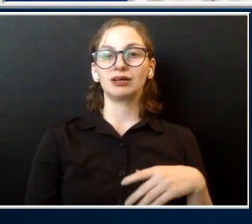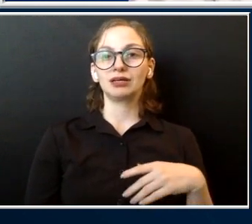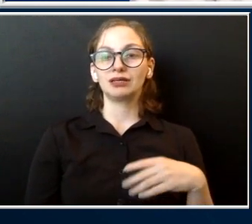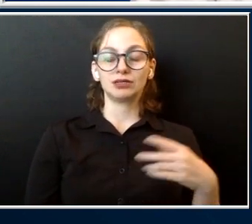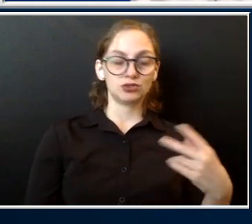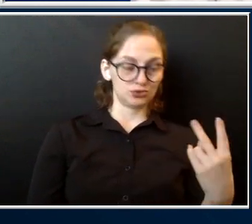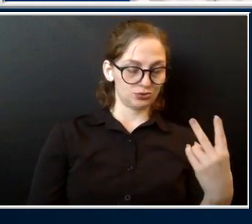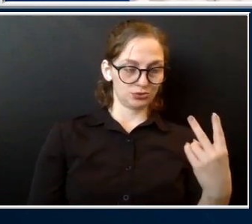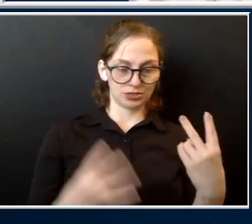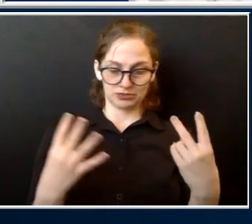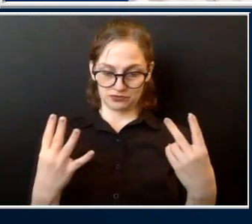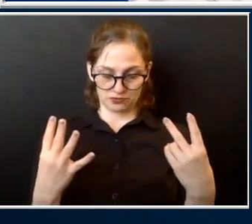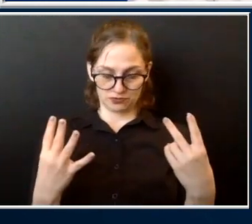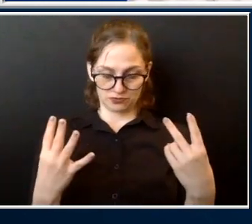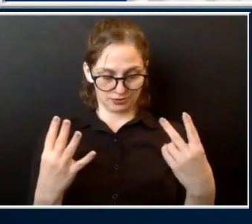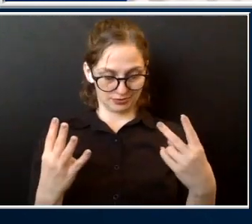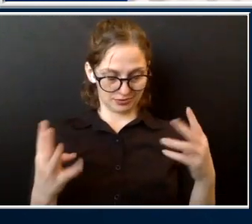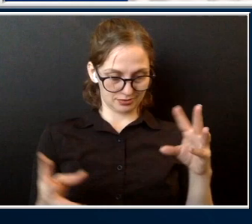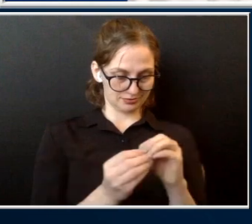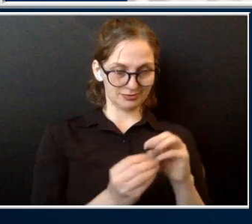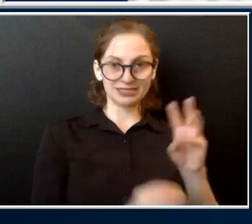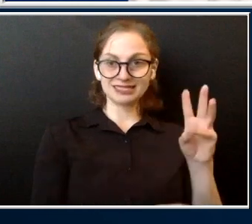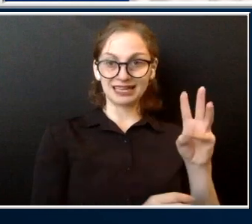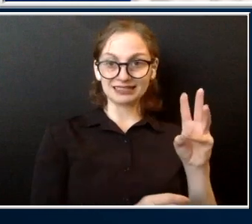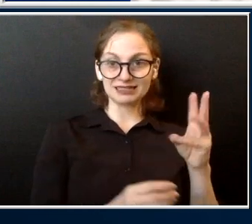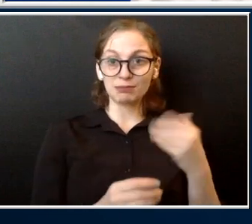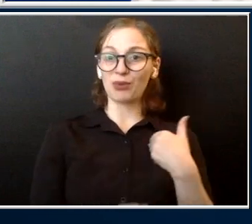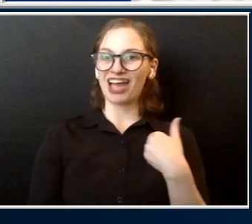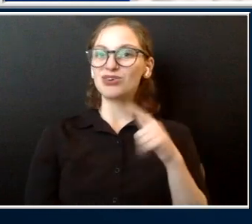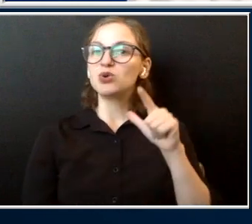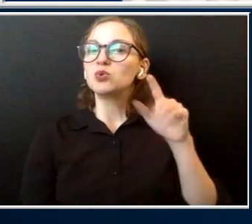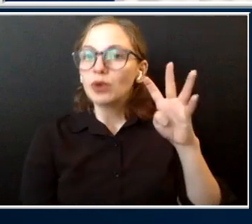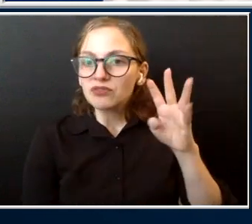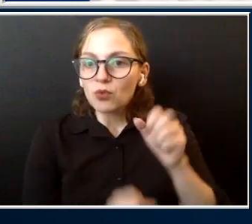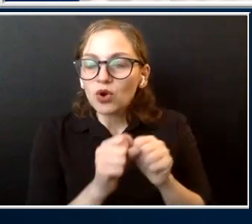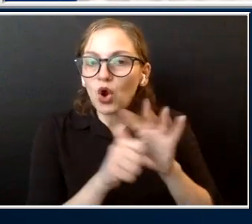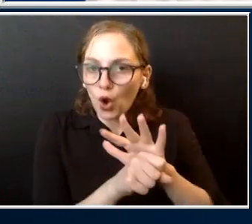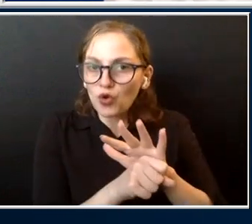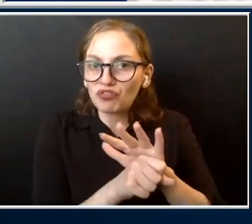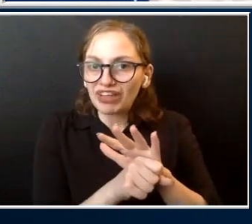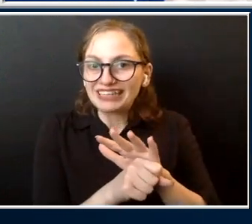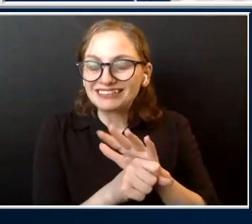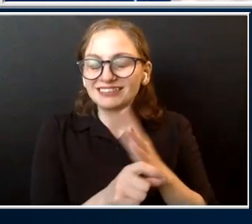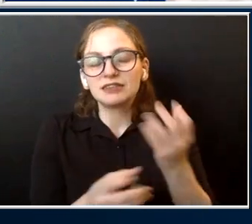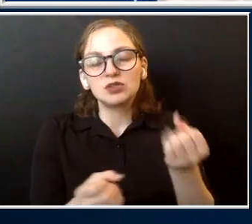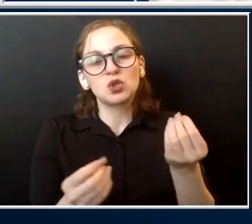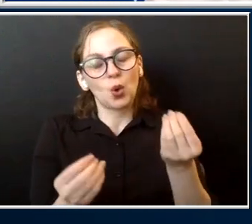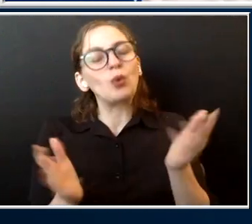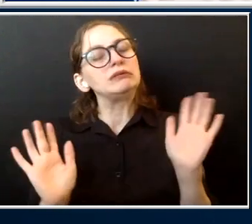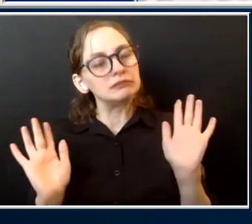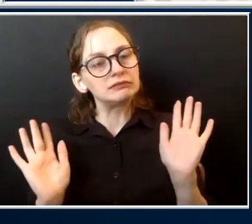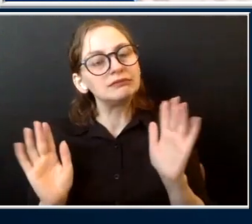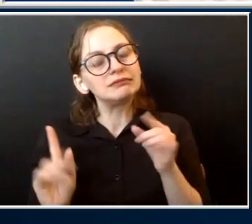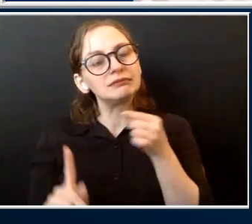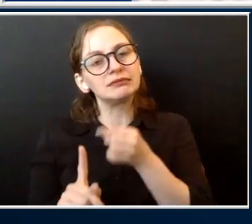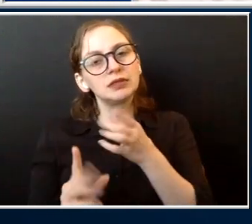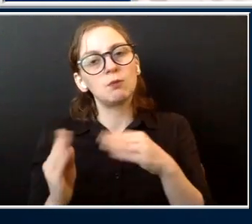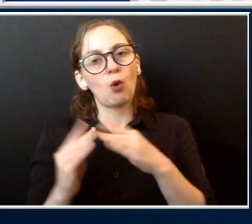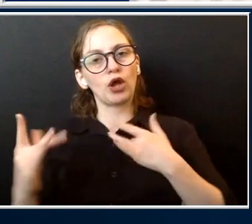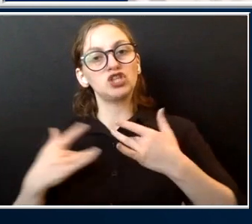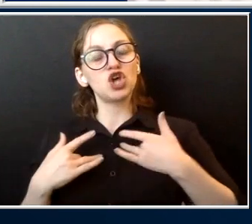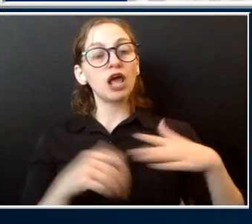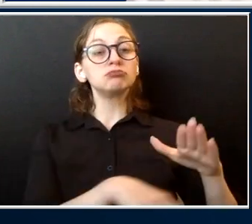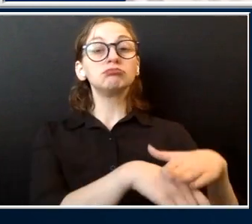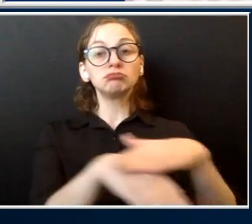So COVID is still the more concerning feature. We should also just make a quick note. This is antibiotic awareness weeks, and there are several situations where